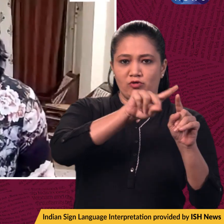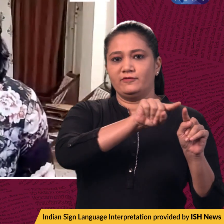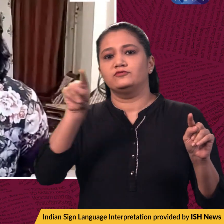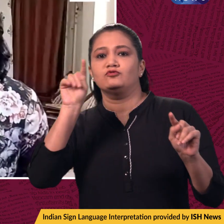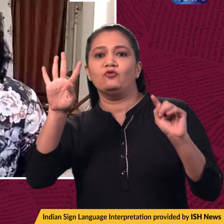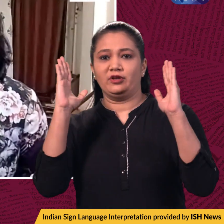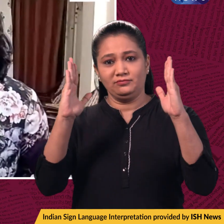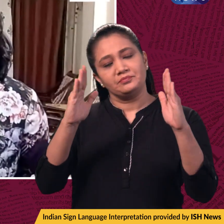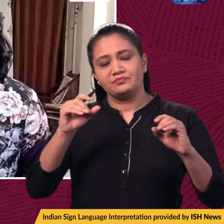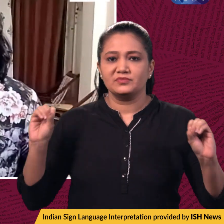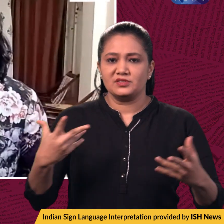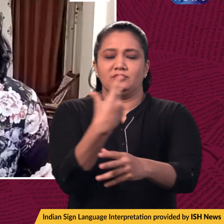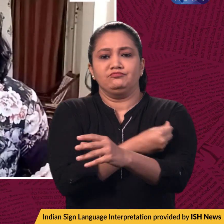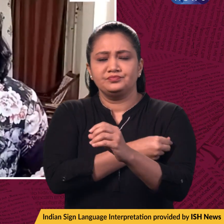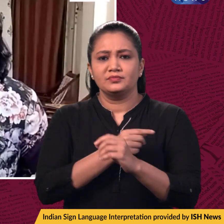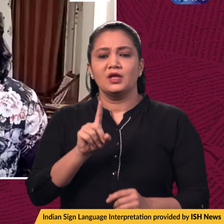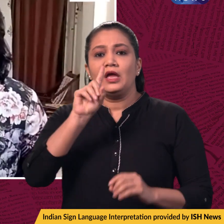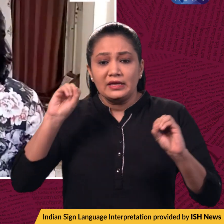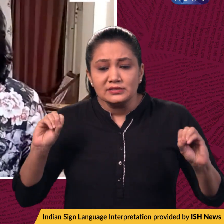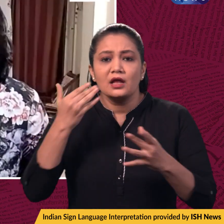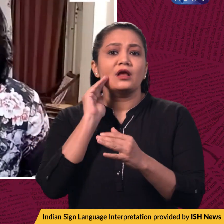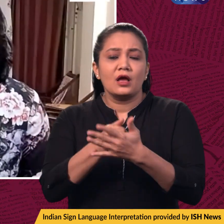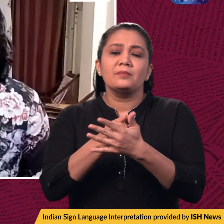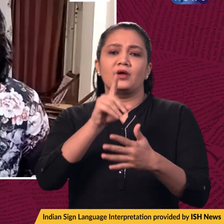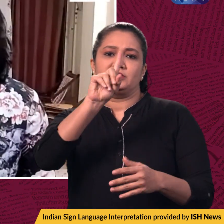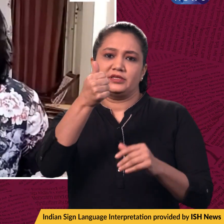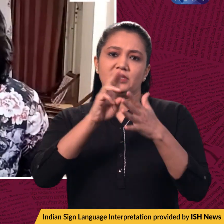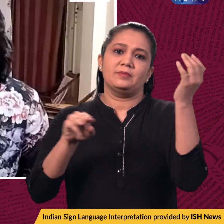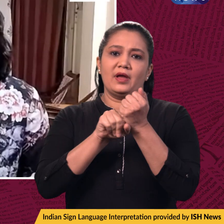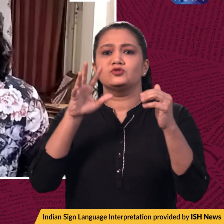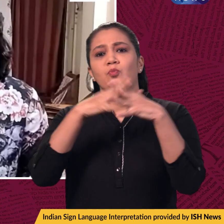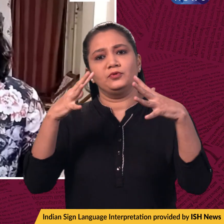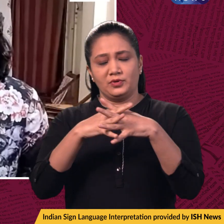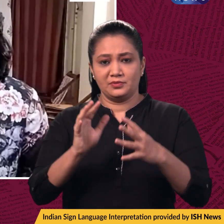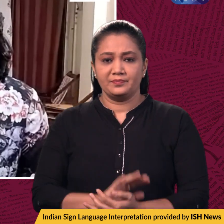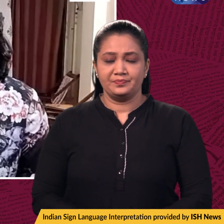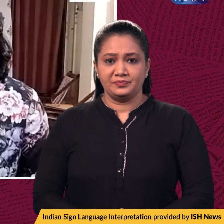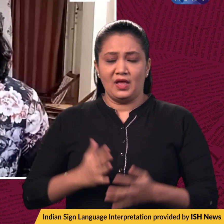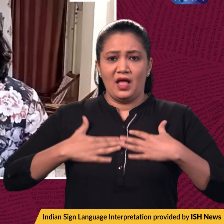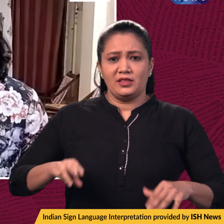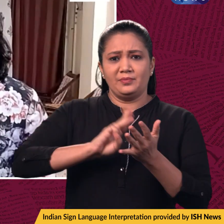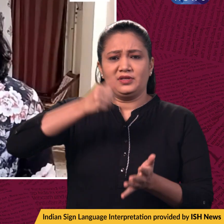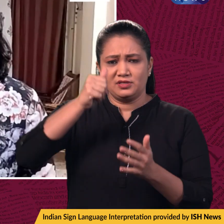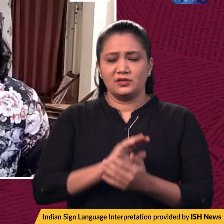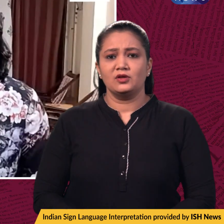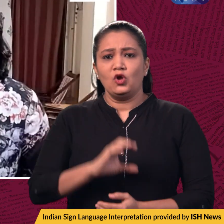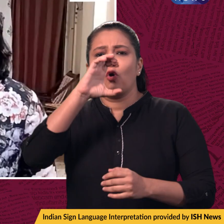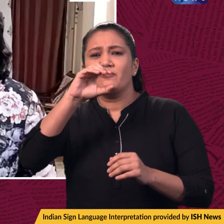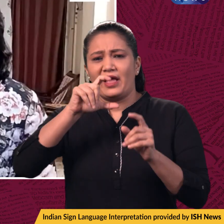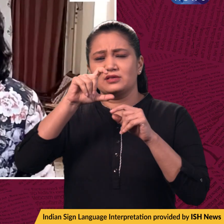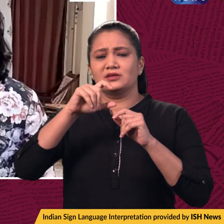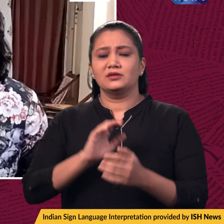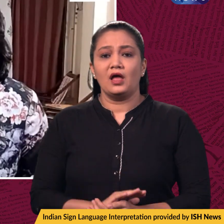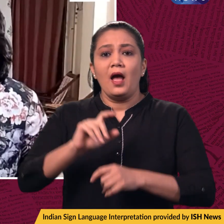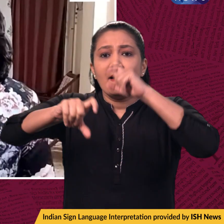of 12 and 14 starting the 16th of March, which is Wednesday. Now, the Health Ministry said that Corbevax,